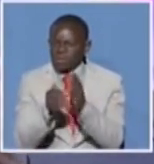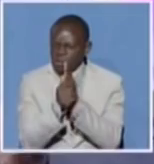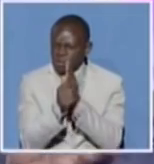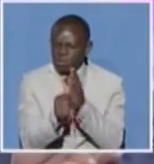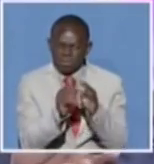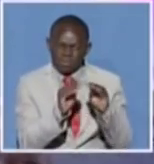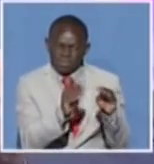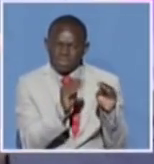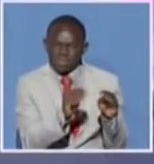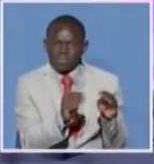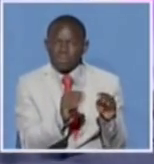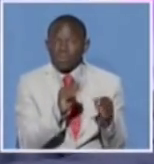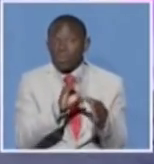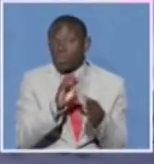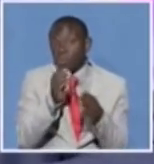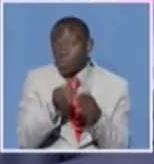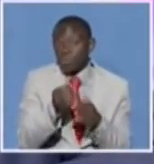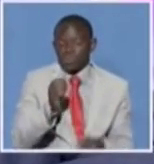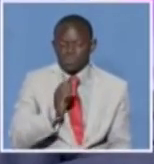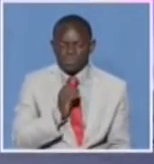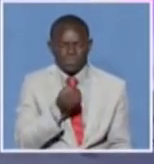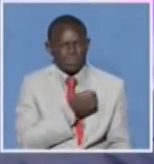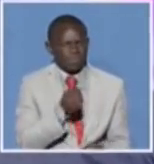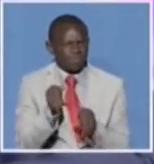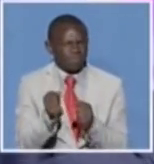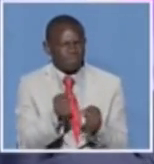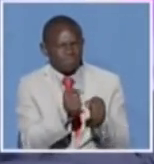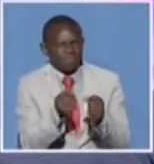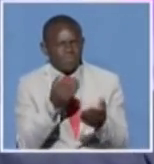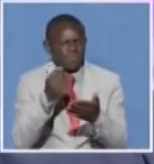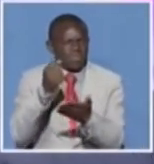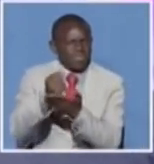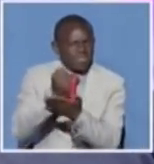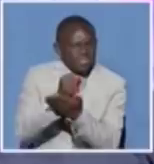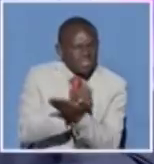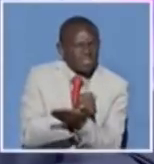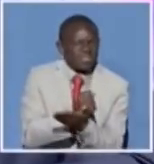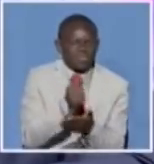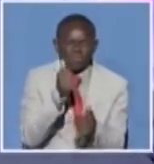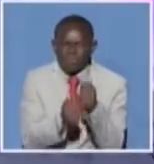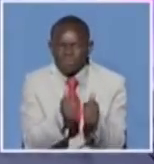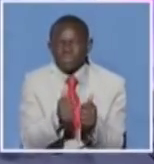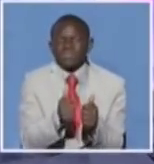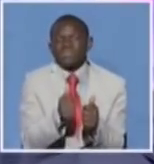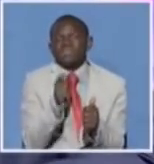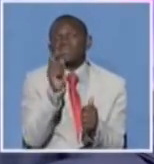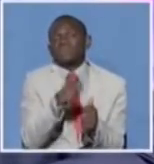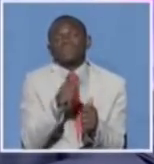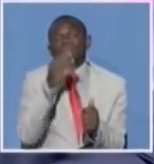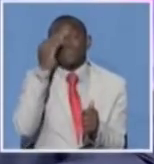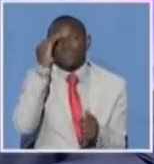it is the curriculum or any other, as it were. But if we have a situation where we can't